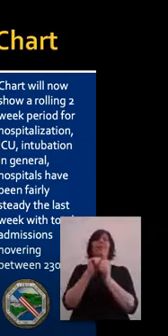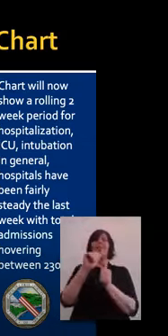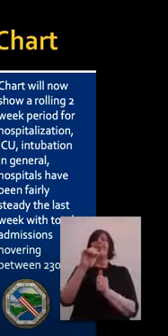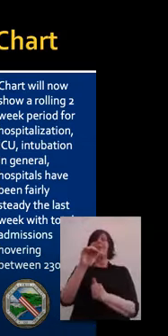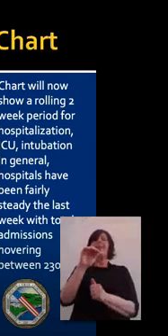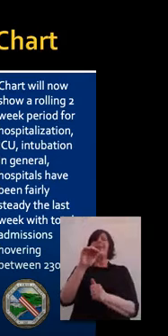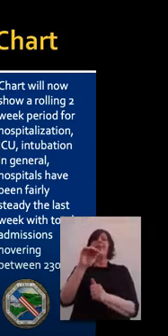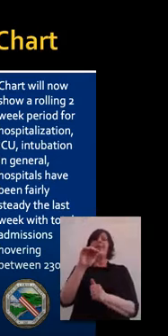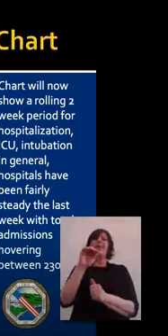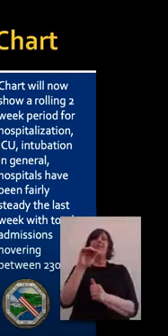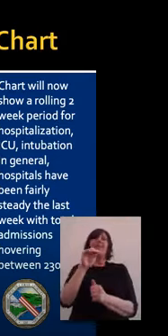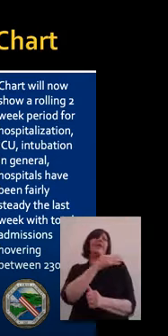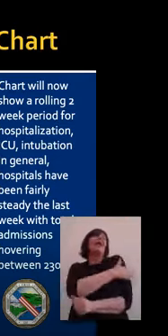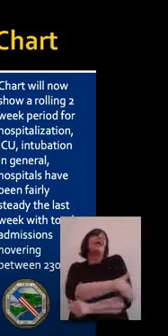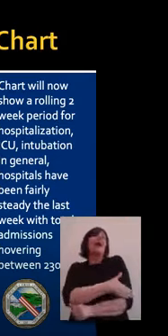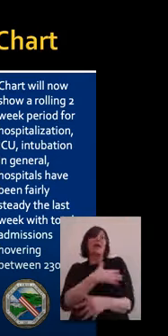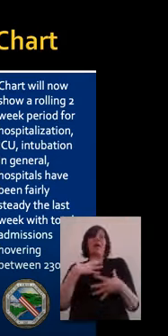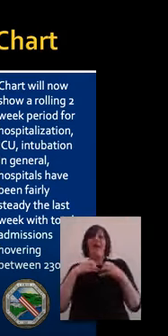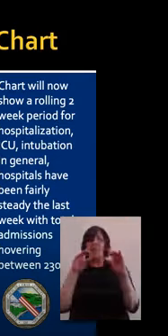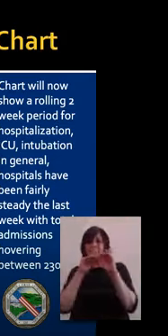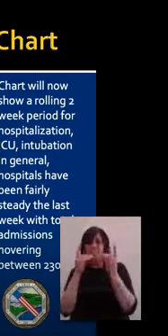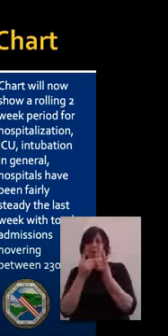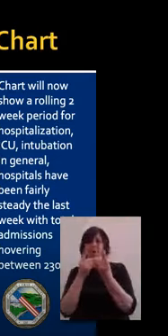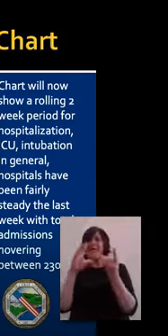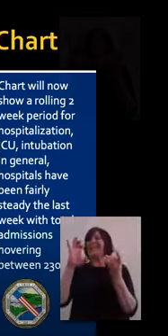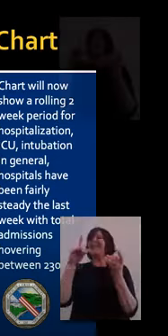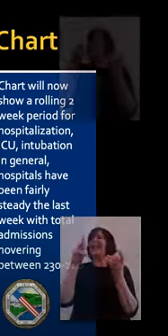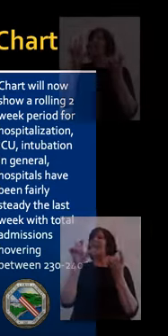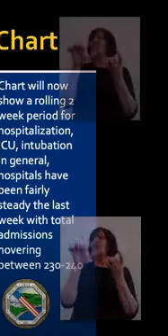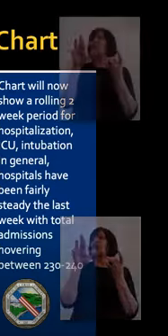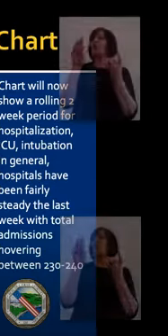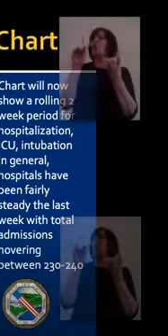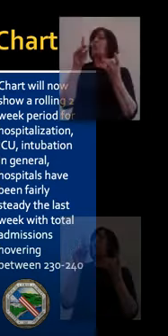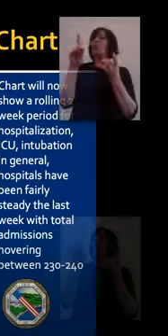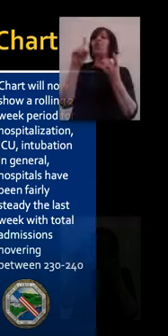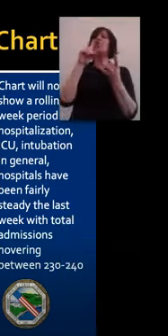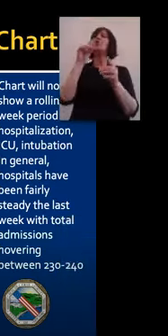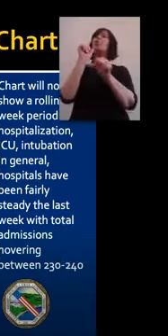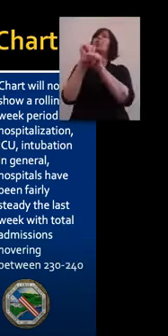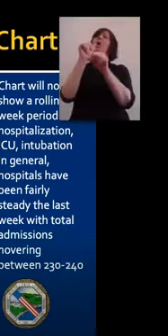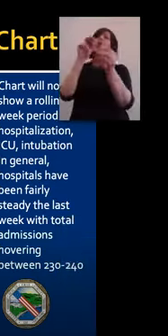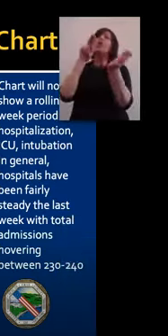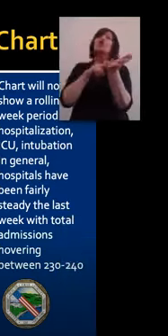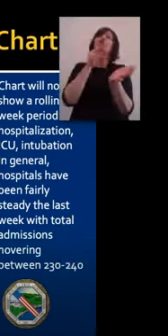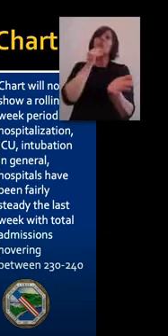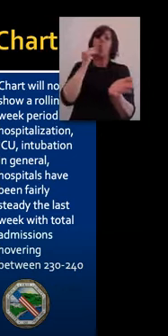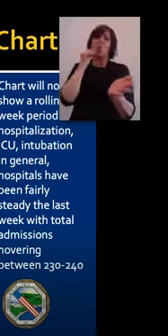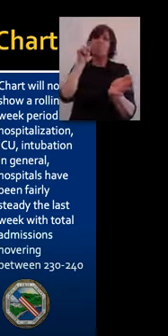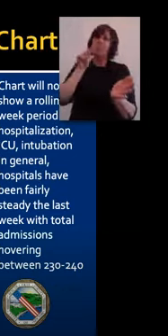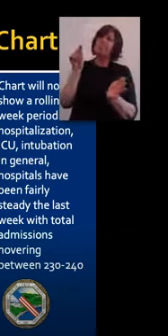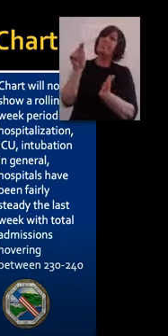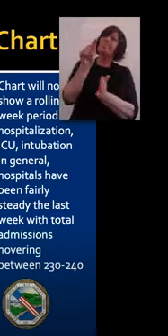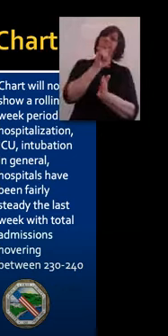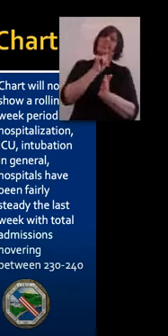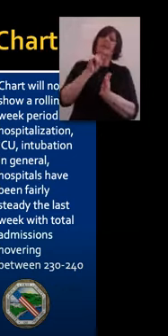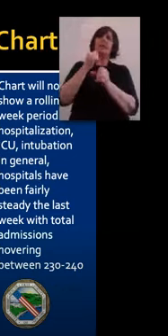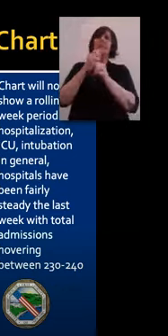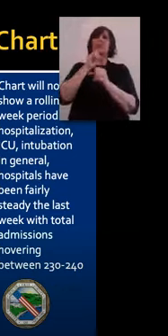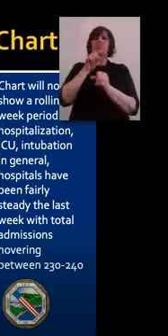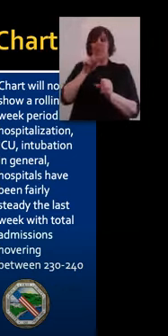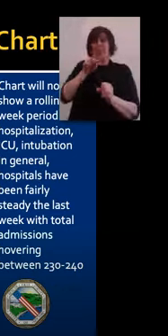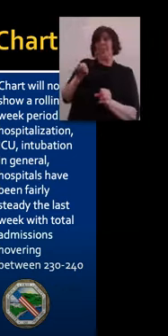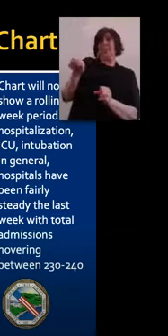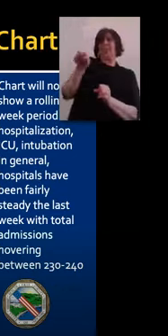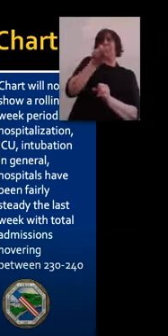department to work with the nursing homes to make sure that they're doing what they need to do to keep